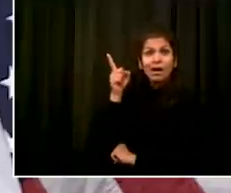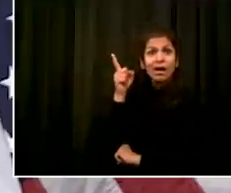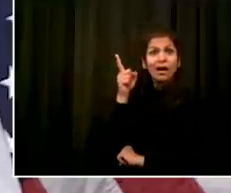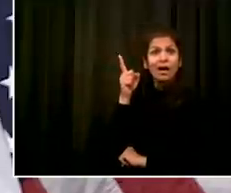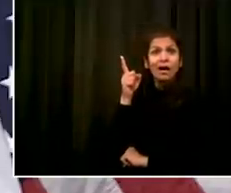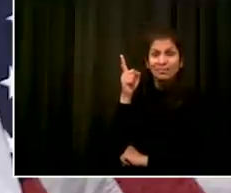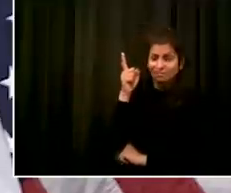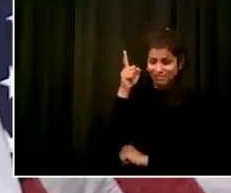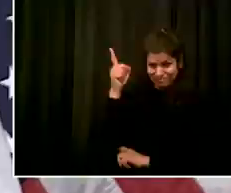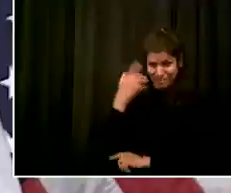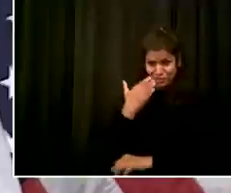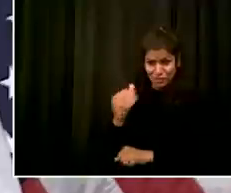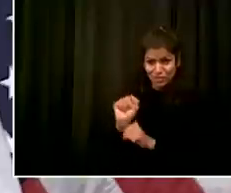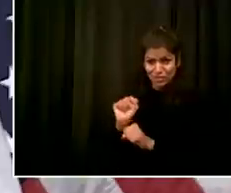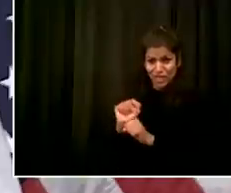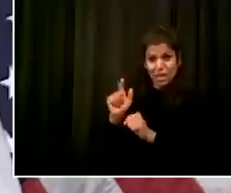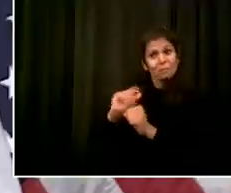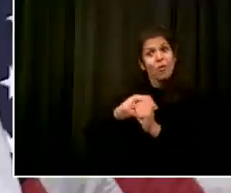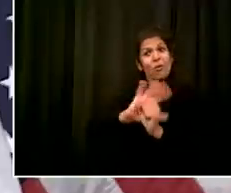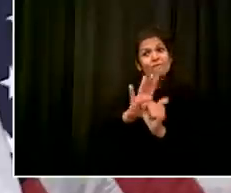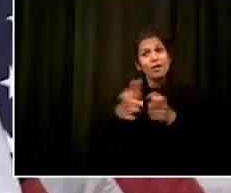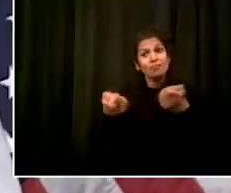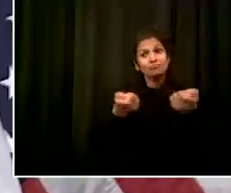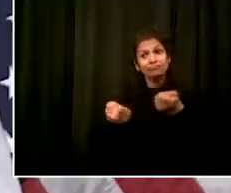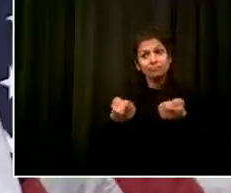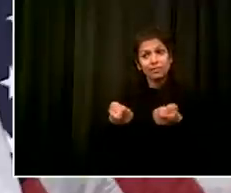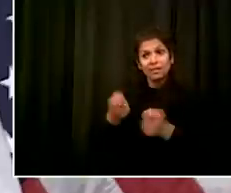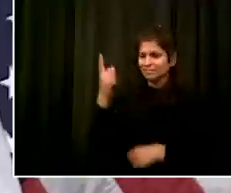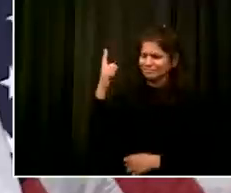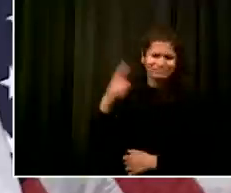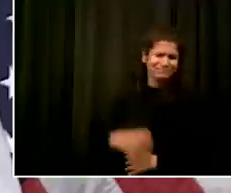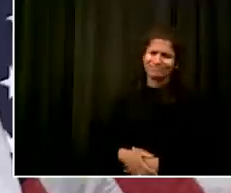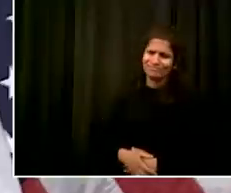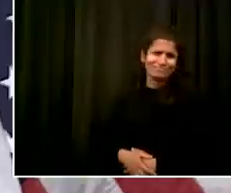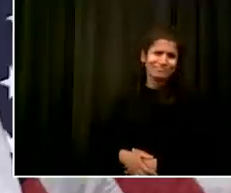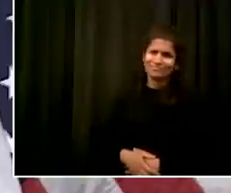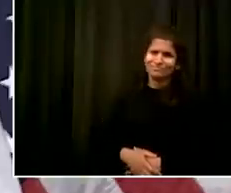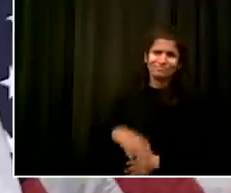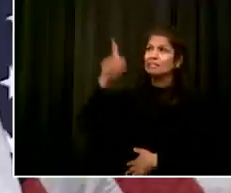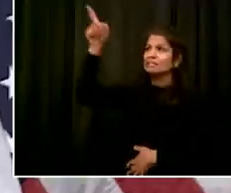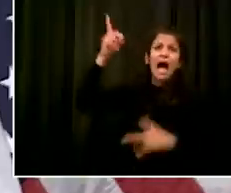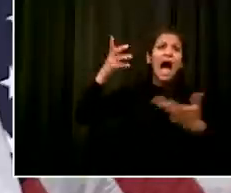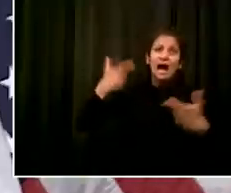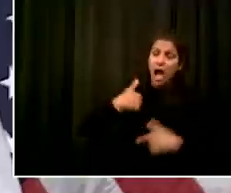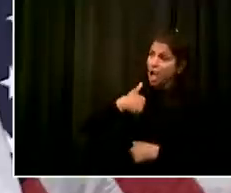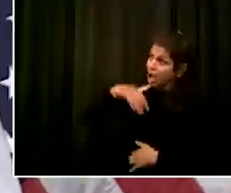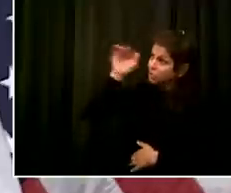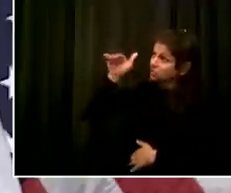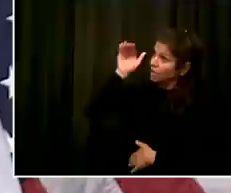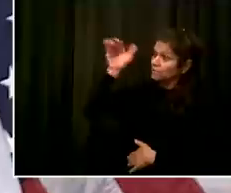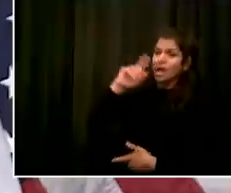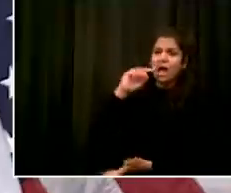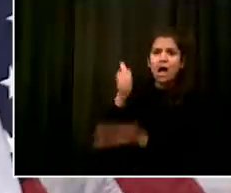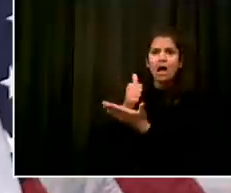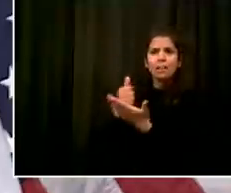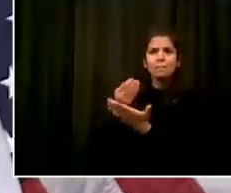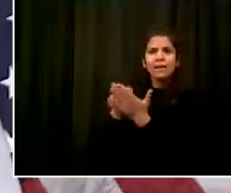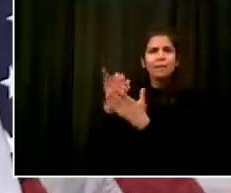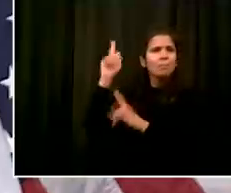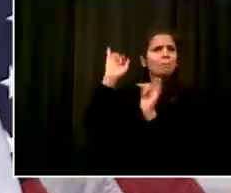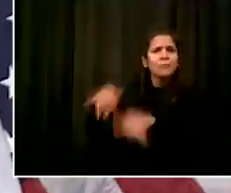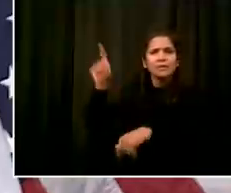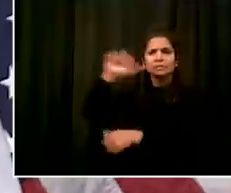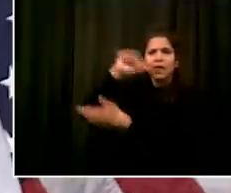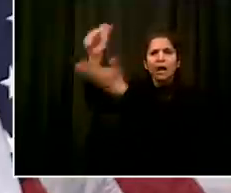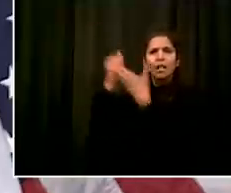us the testing, didn't give us the help, hasn't given us a stimulus. So much of this is literally at his doorstep. So he can